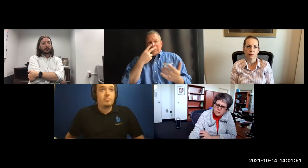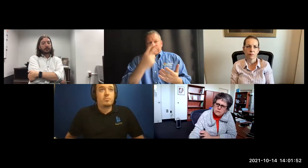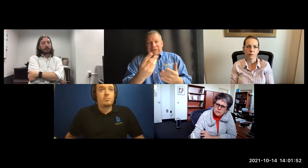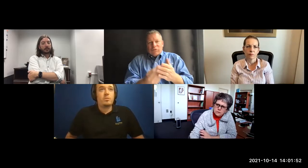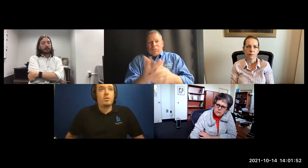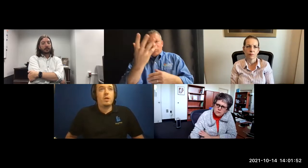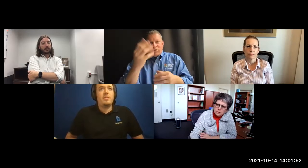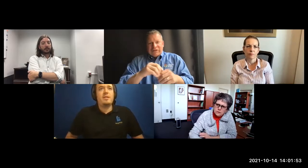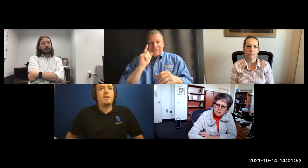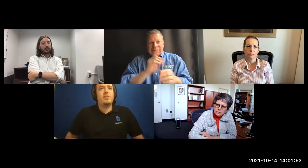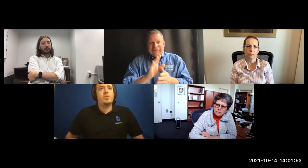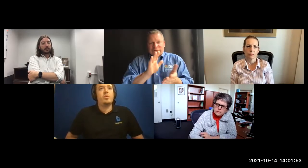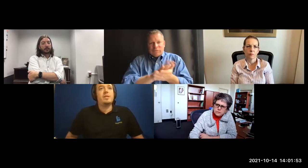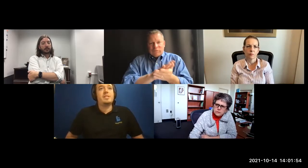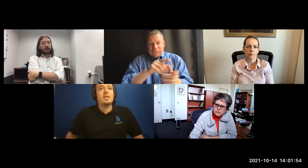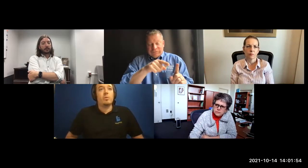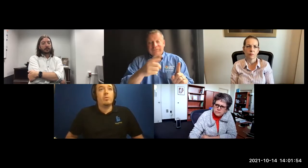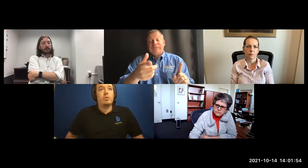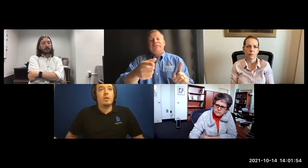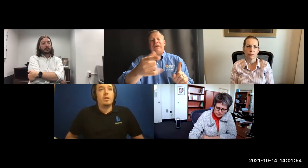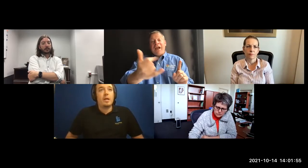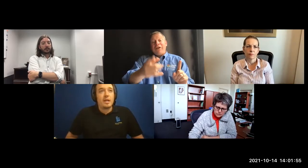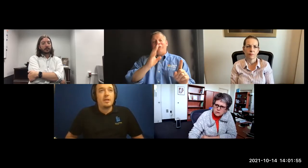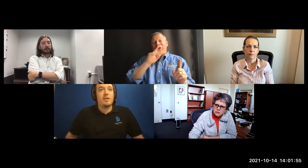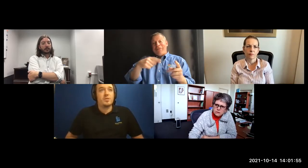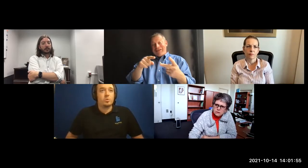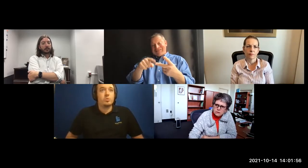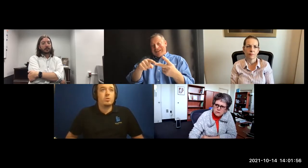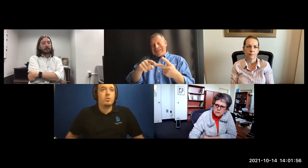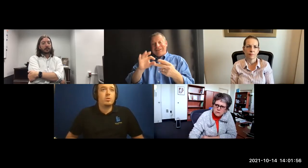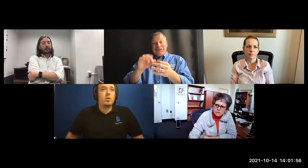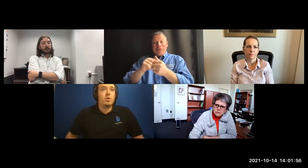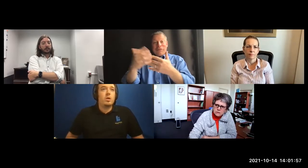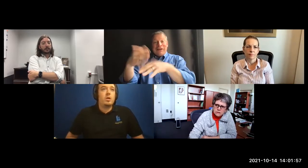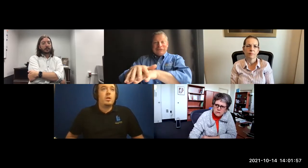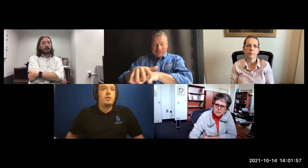into? Right, and the intent here is to really see growth in deaf schools.